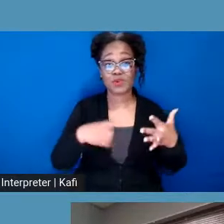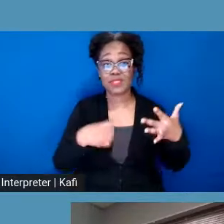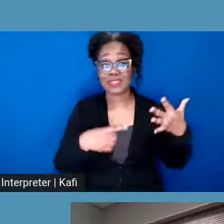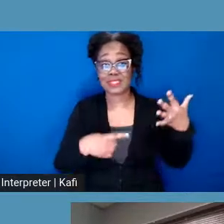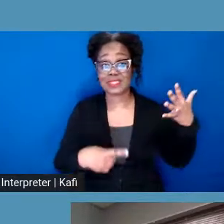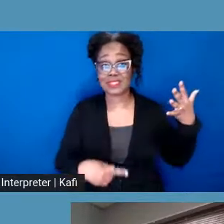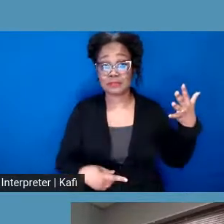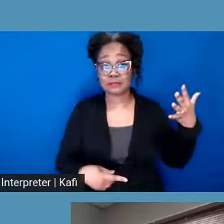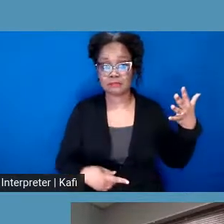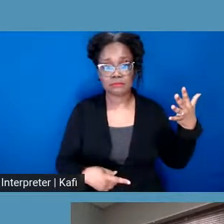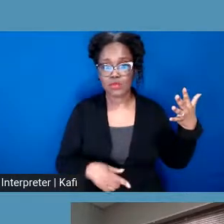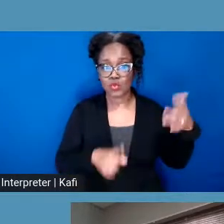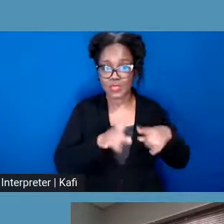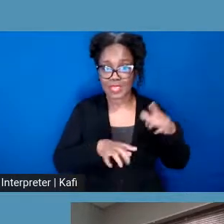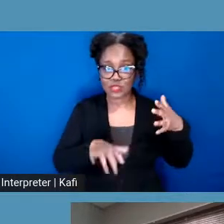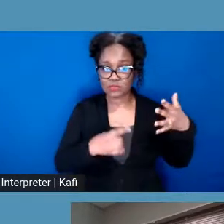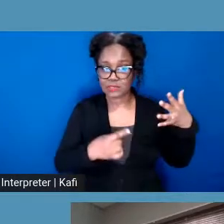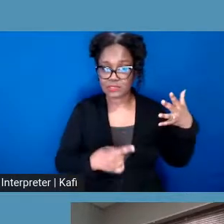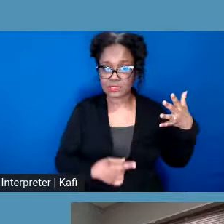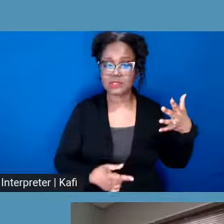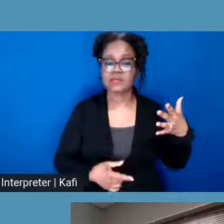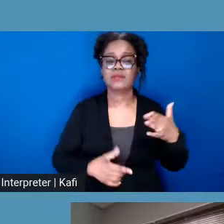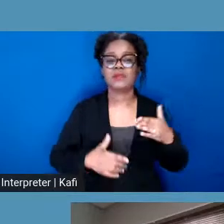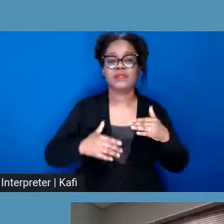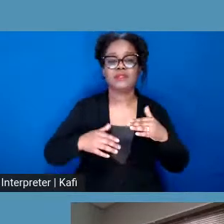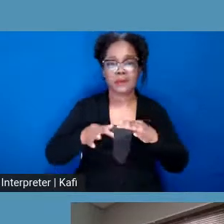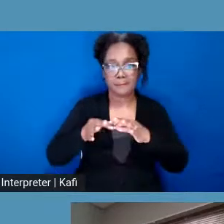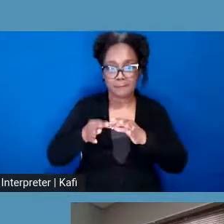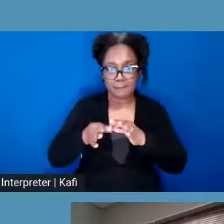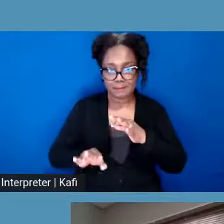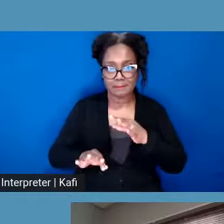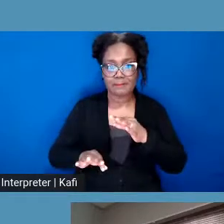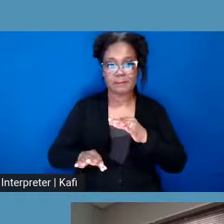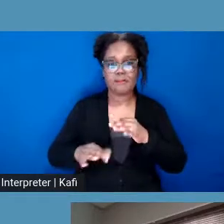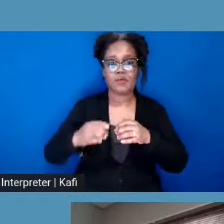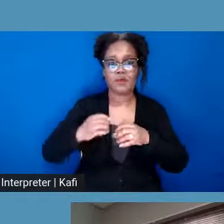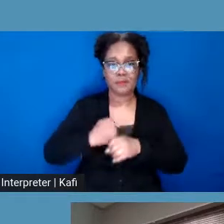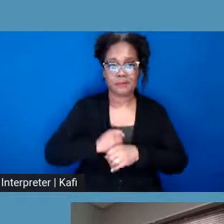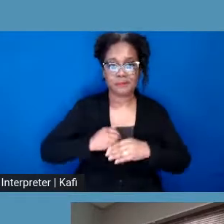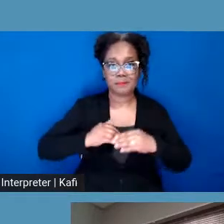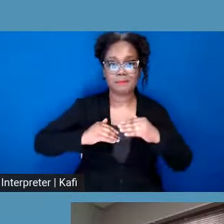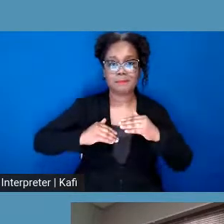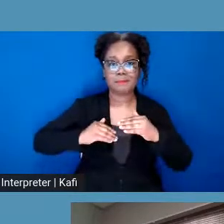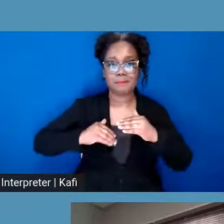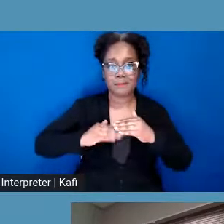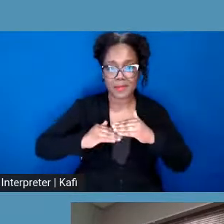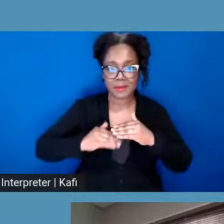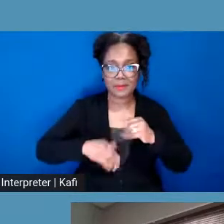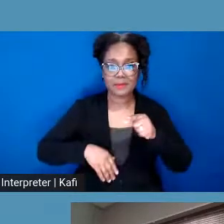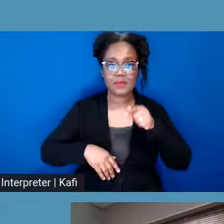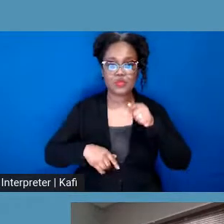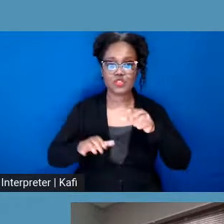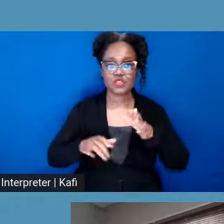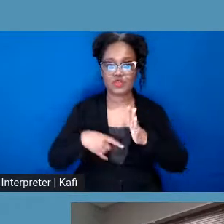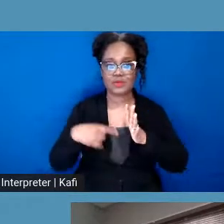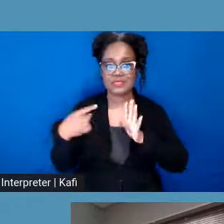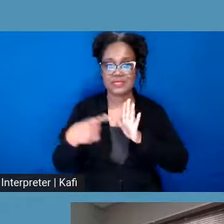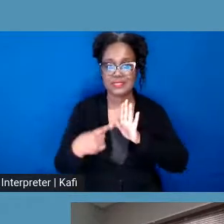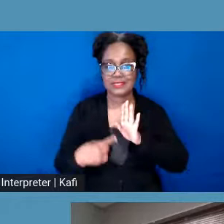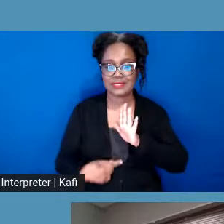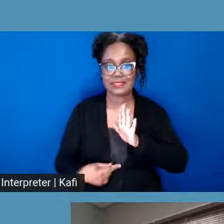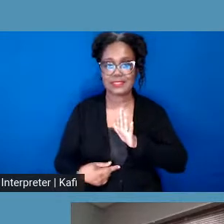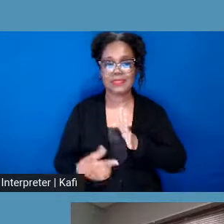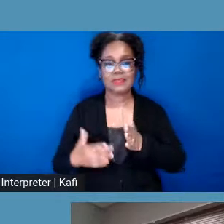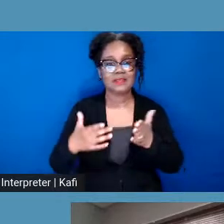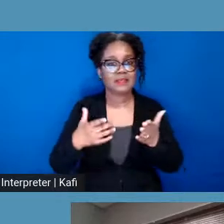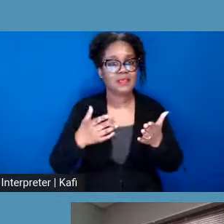doing. And that sliding chart really helped me out with standards, because sometimes you don't have digital space to save all the raw files.